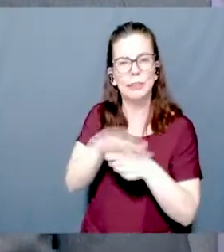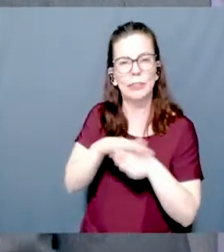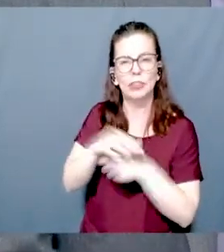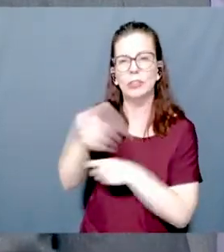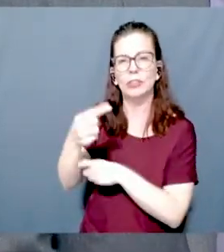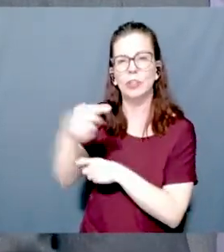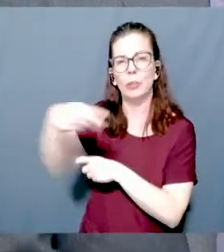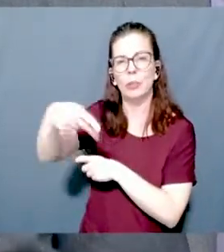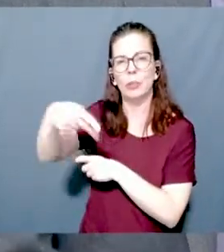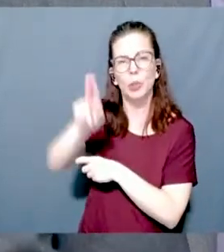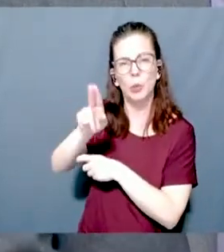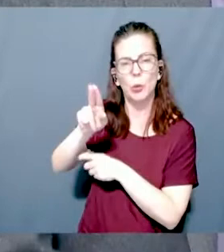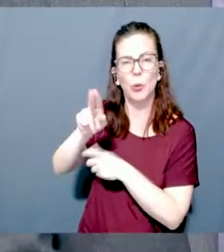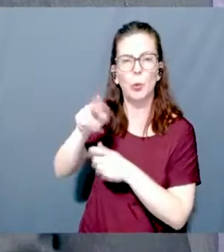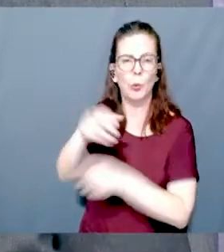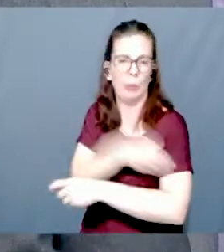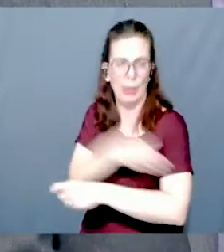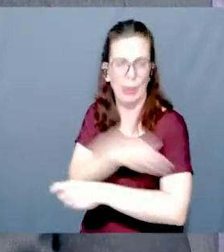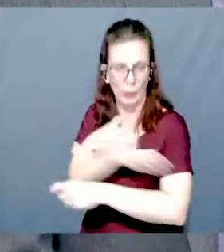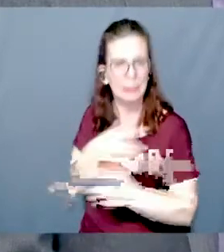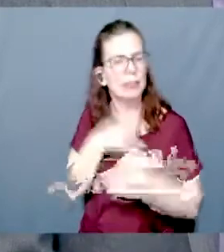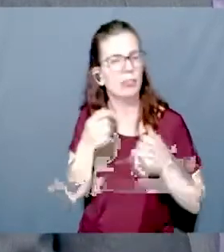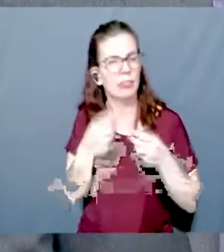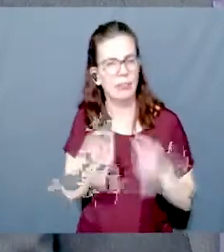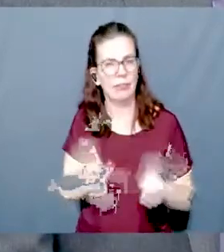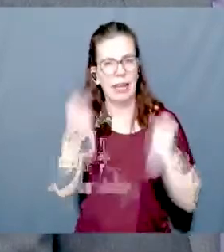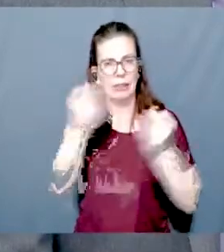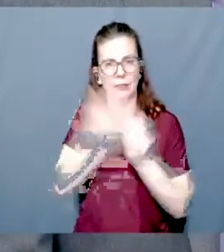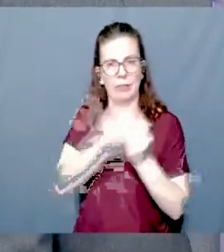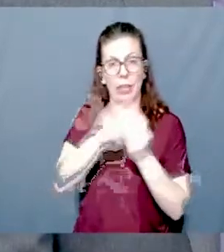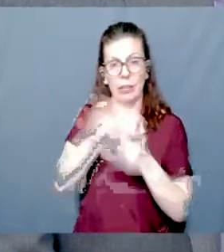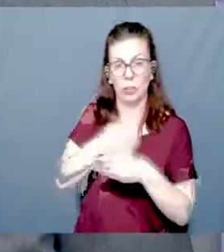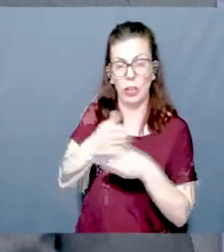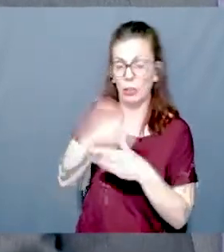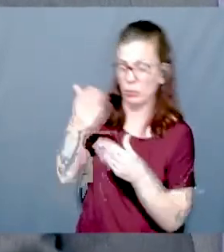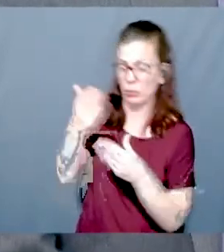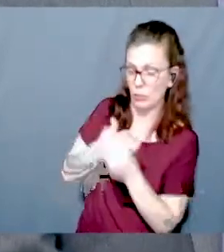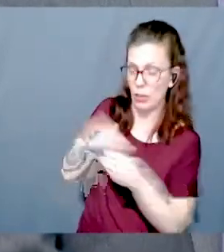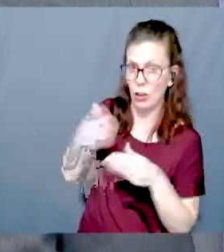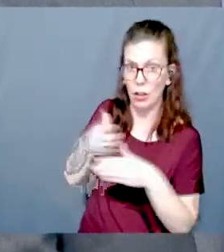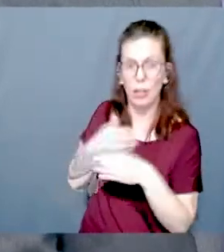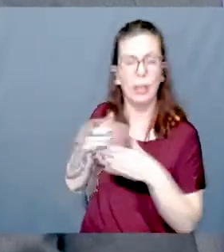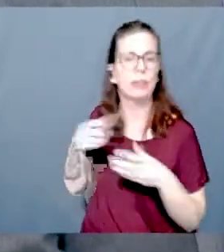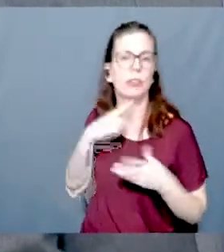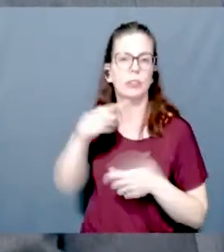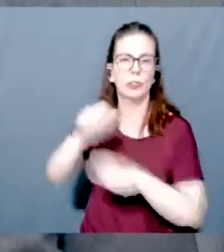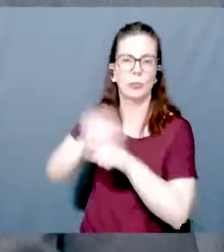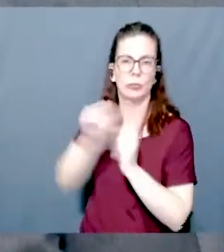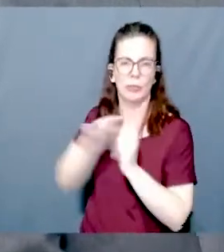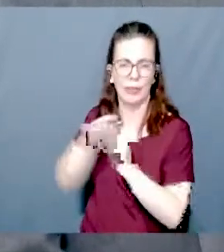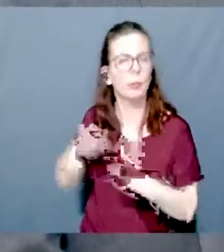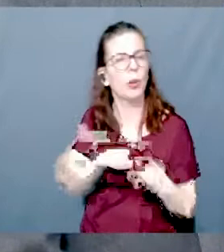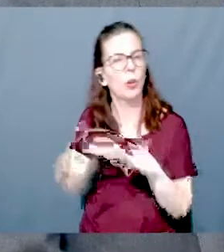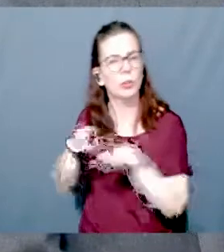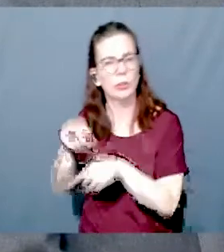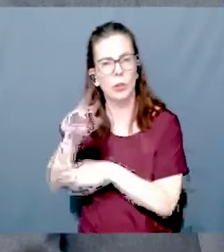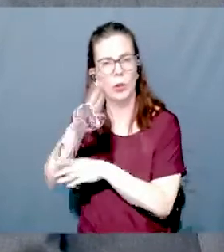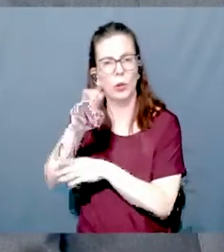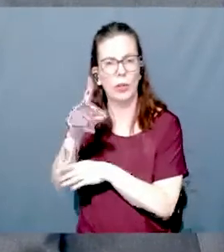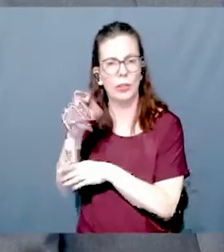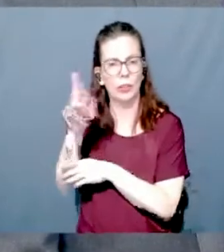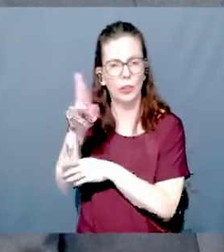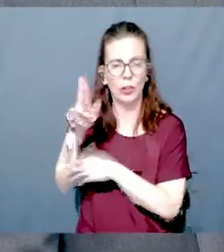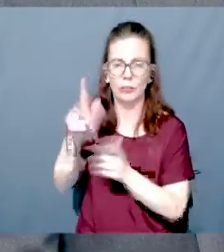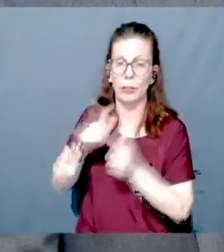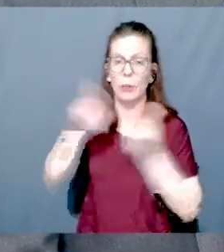file share that they can share content and collaborate on content, and also access to render farms to do all the big rendering